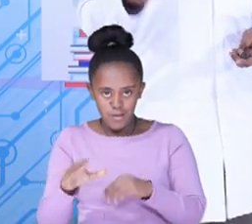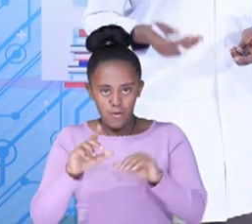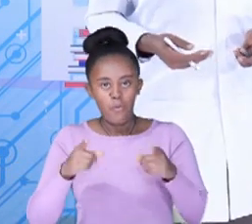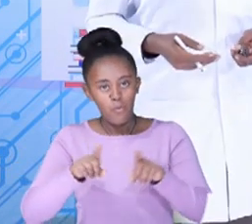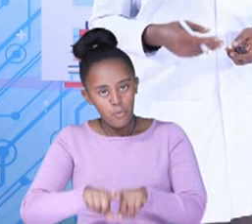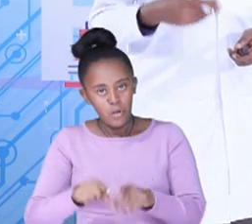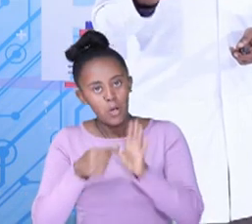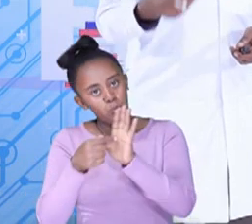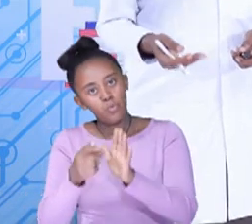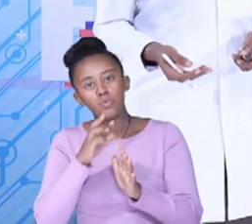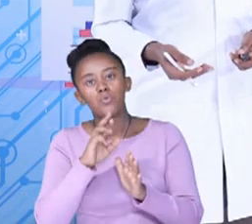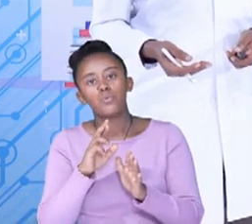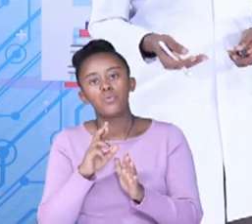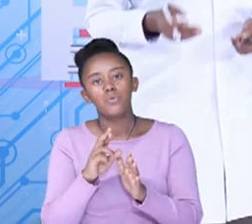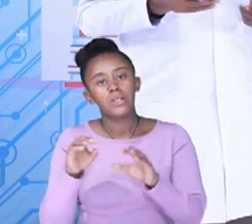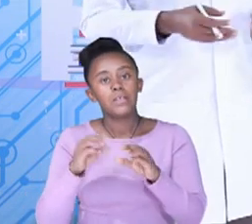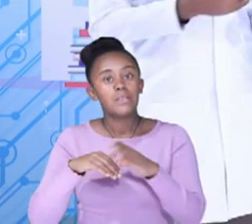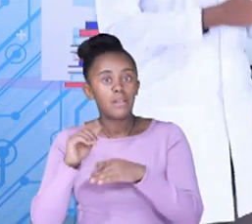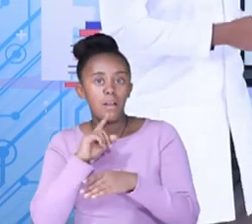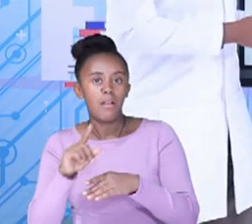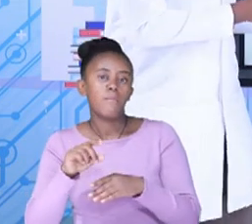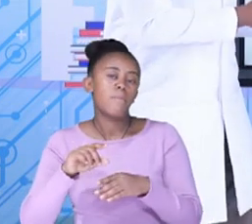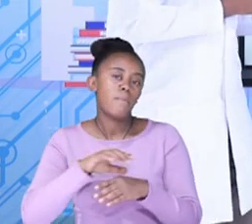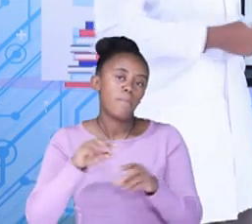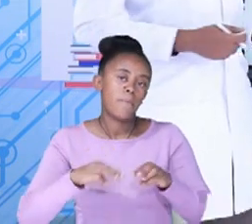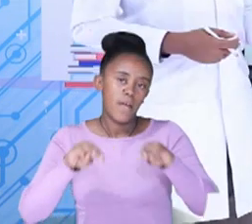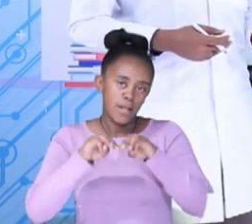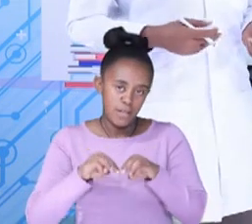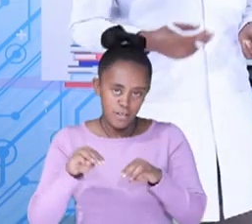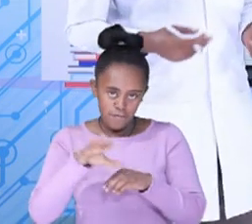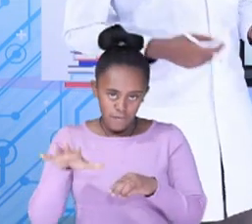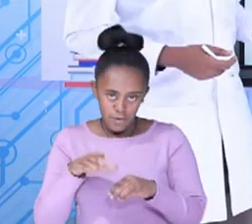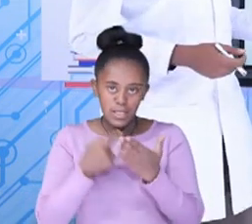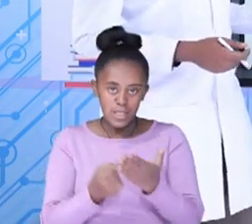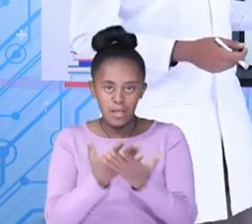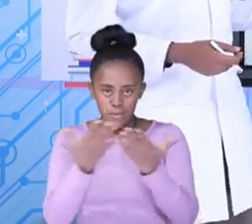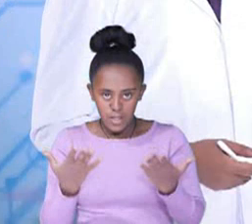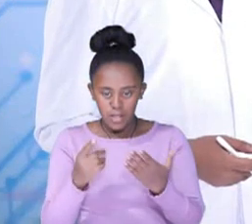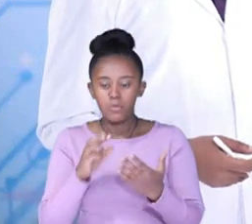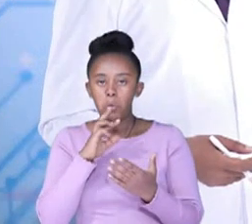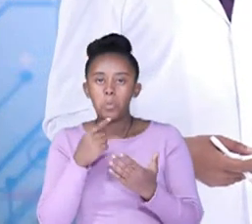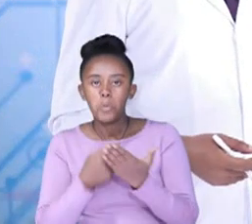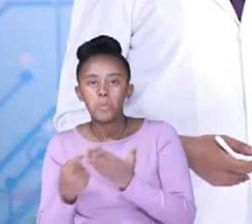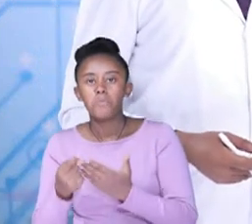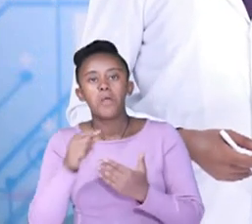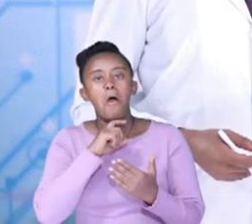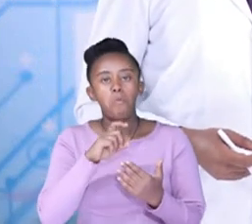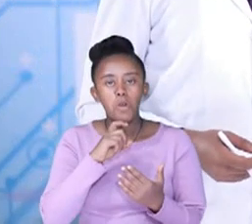they are exposed to that of external magnetic field, these materials or these those substances are substances like